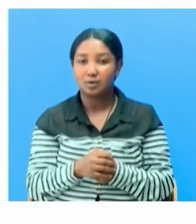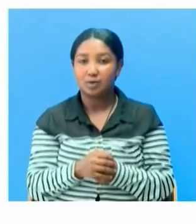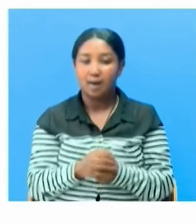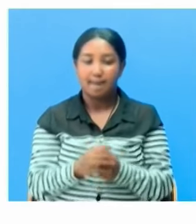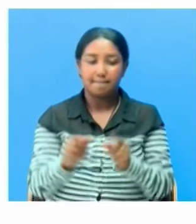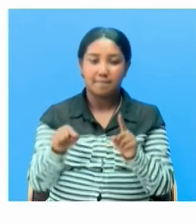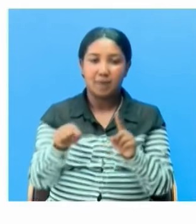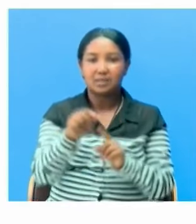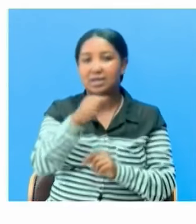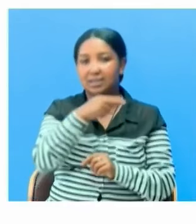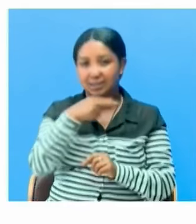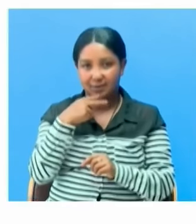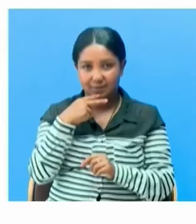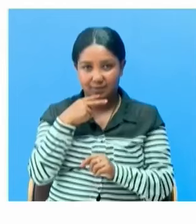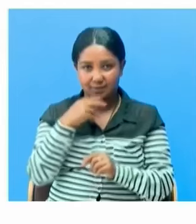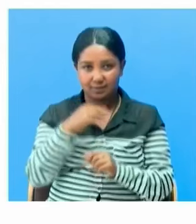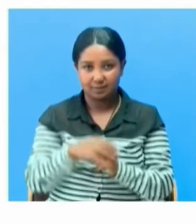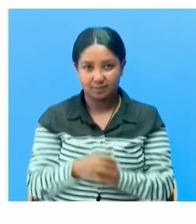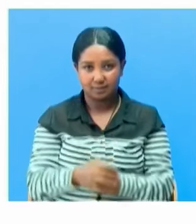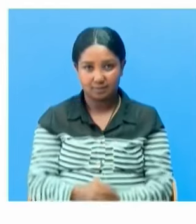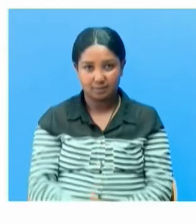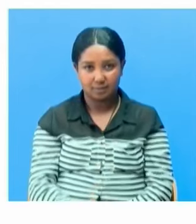plus adjective.